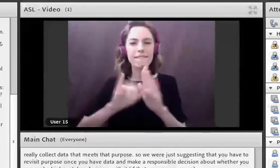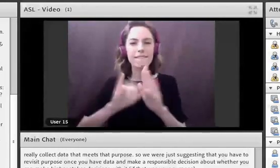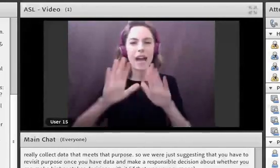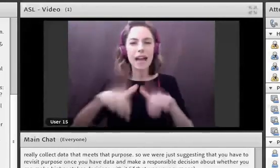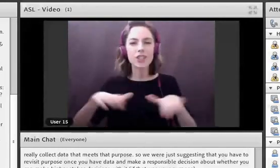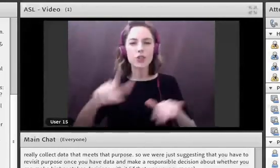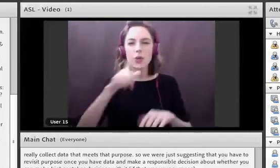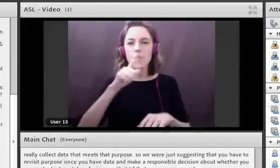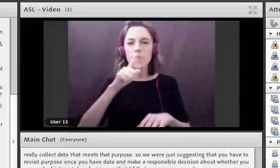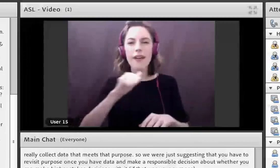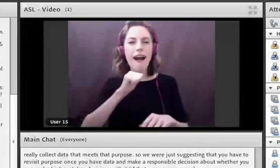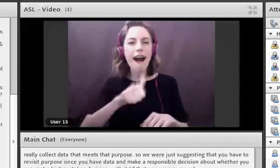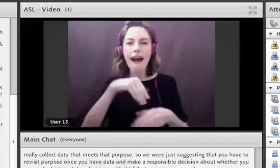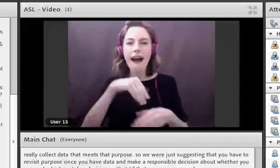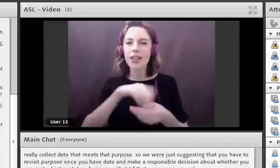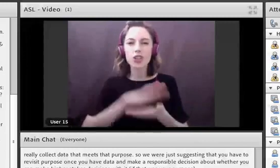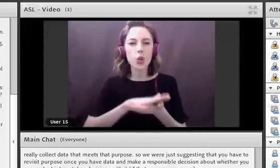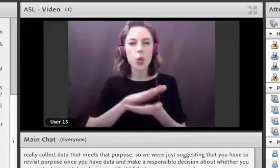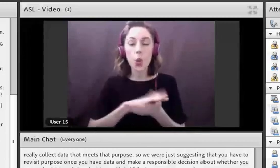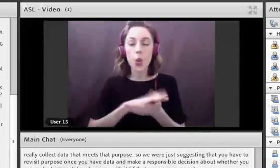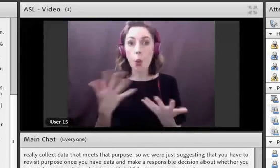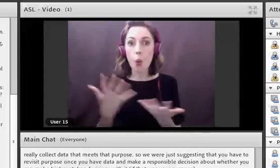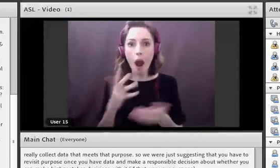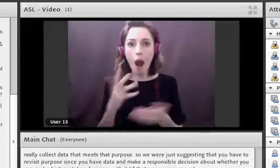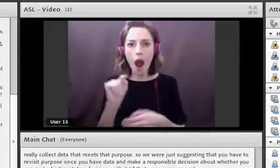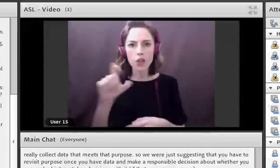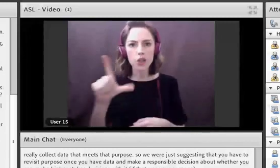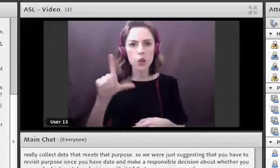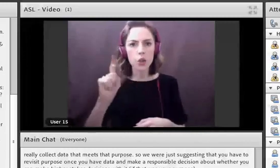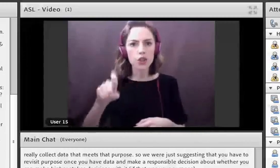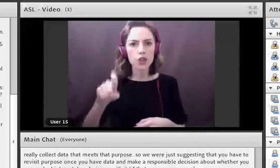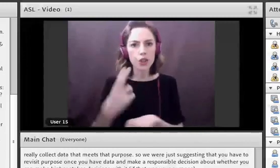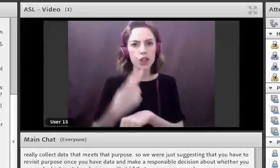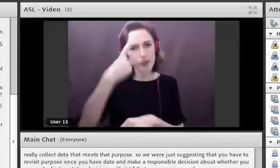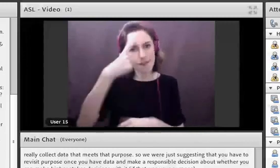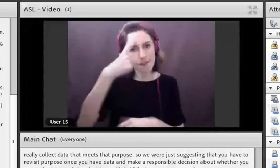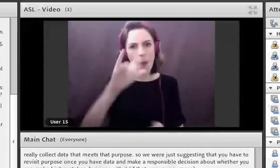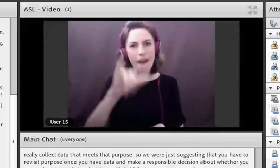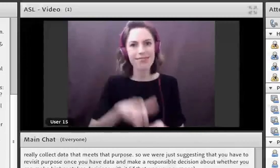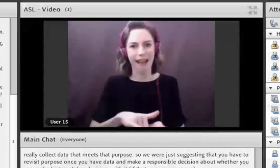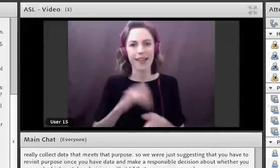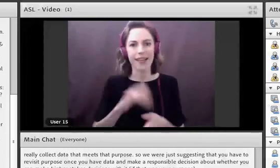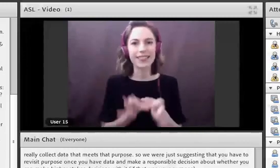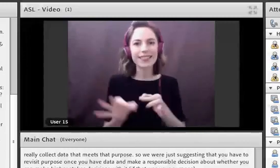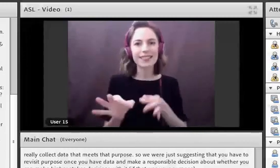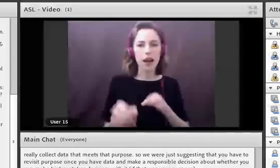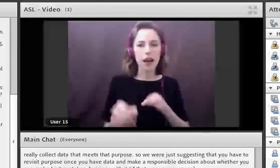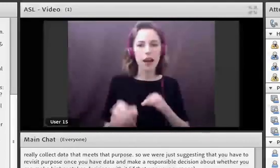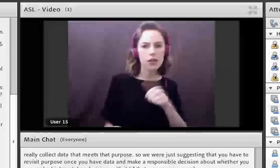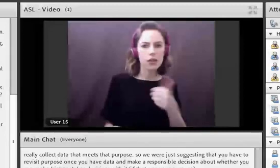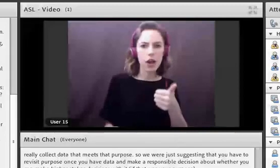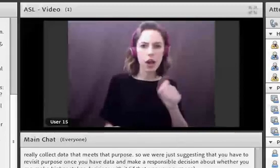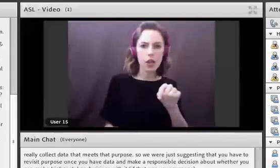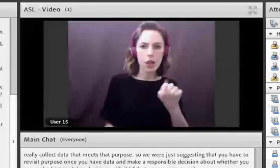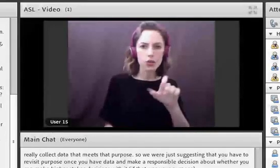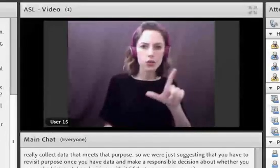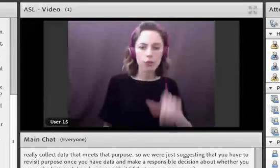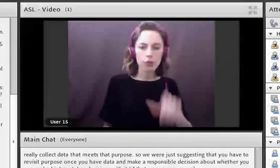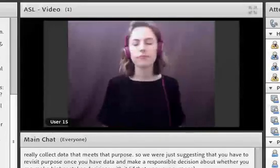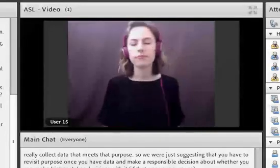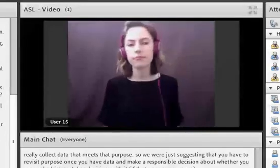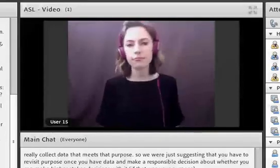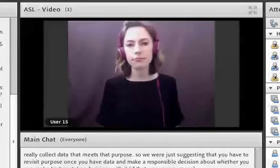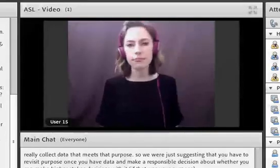for that, and as opposed to, for instance, using the another instrument for teachers. I mean, if we think